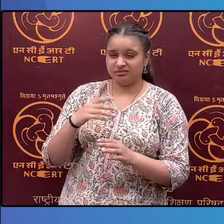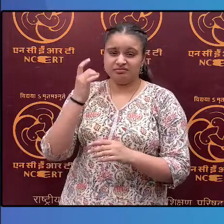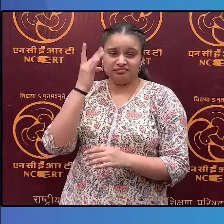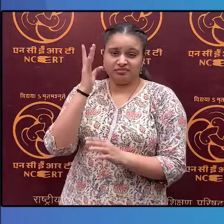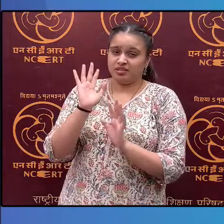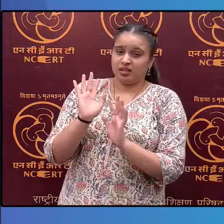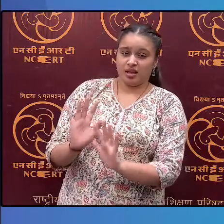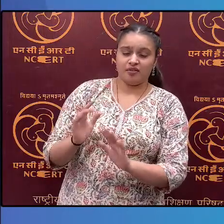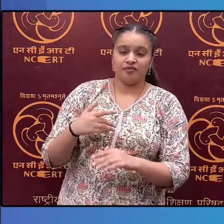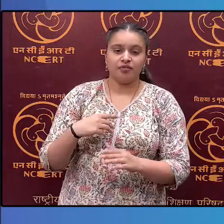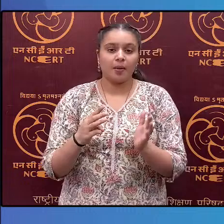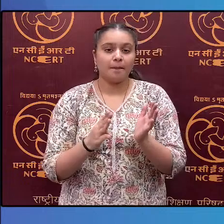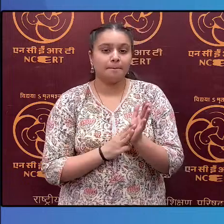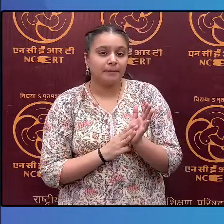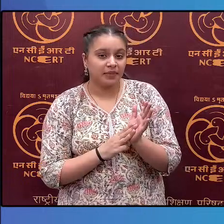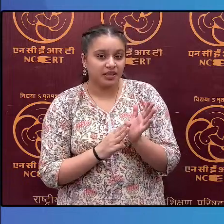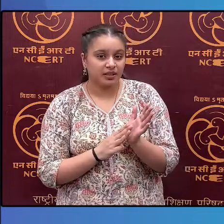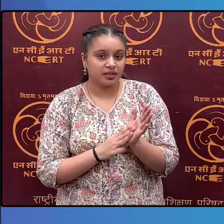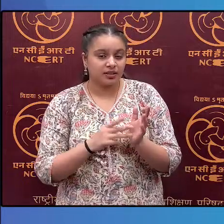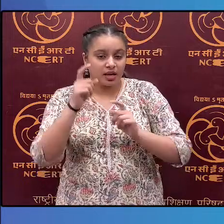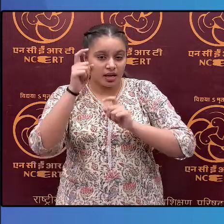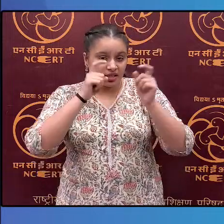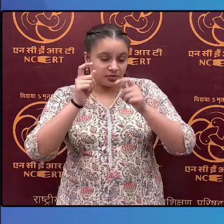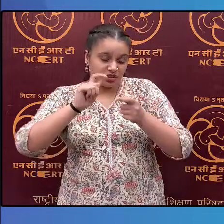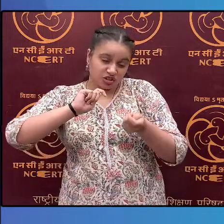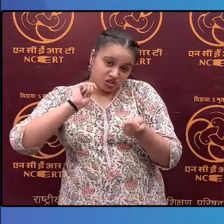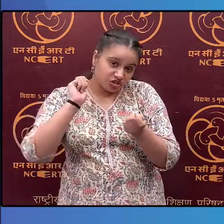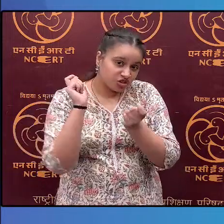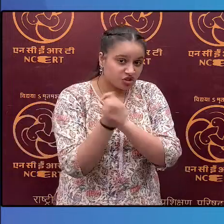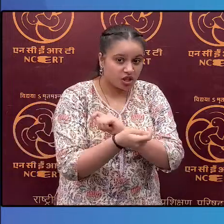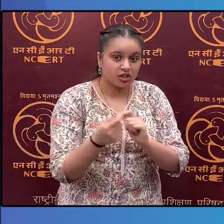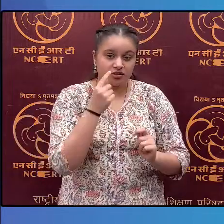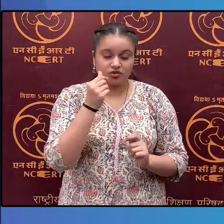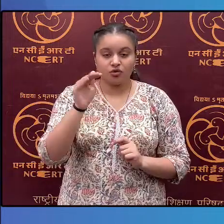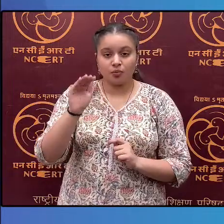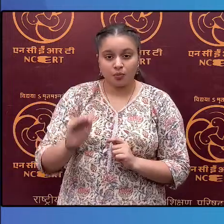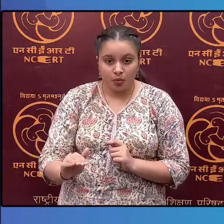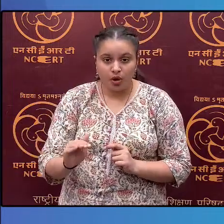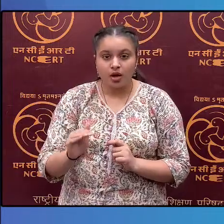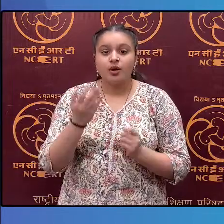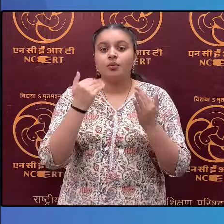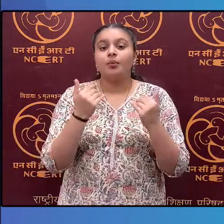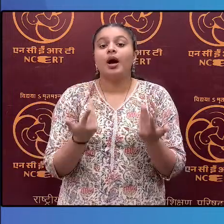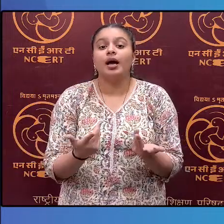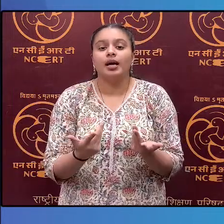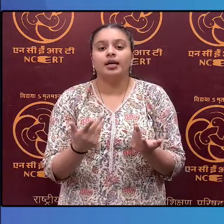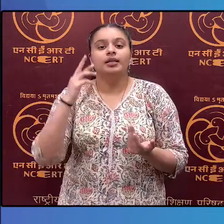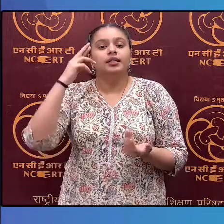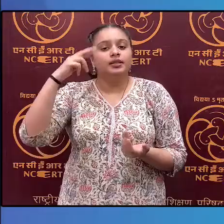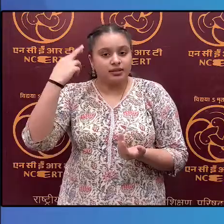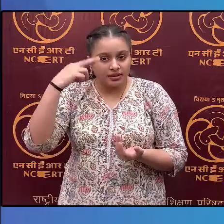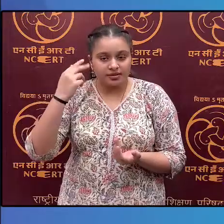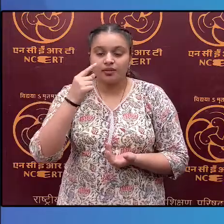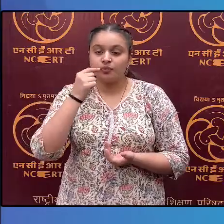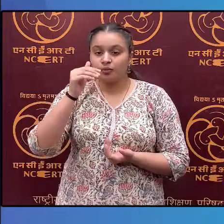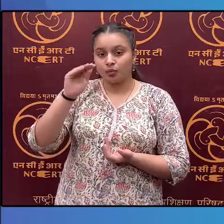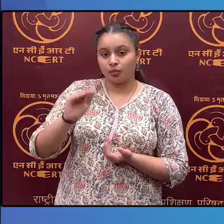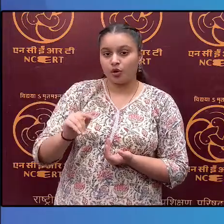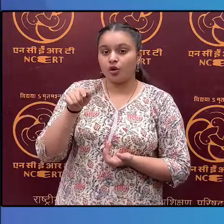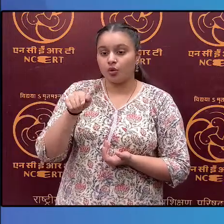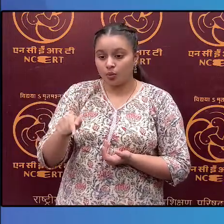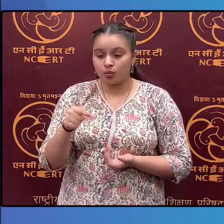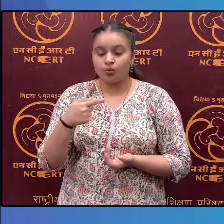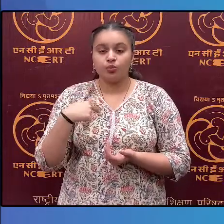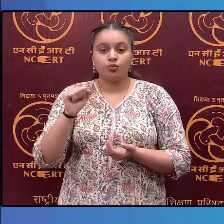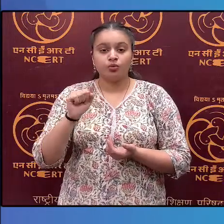absolutely. Meena's expression suddenly changed when that boy appeared. It was so because the boy was drowning Meena's boat into